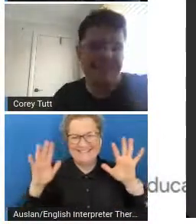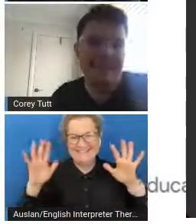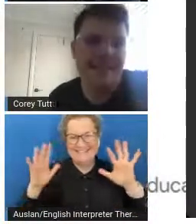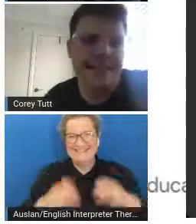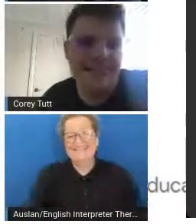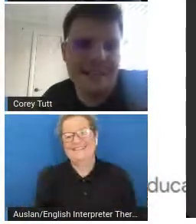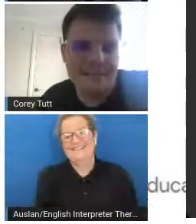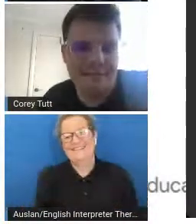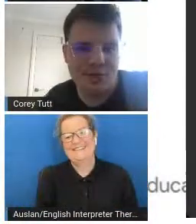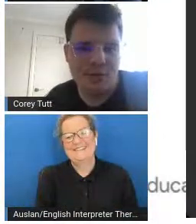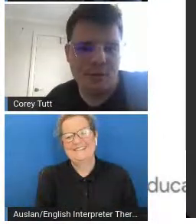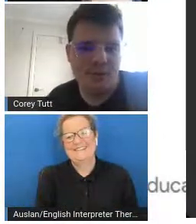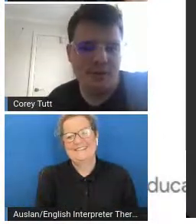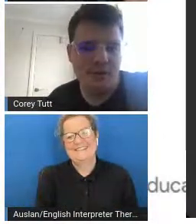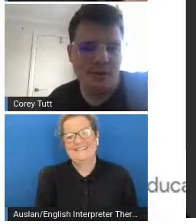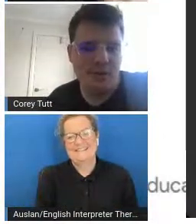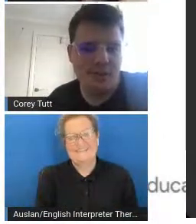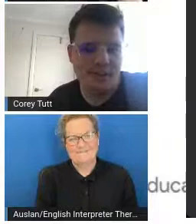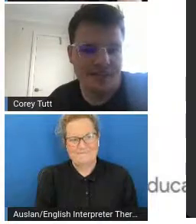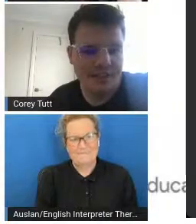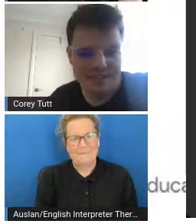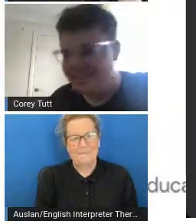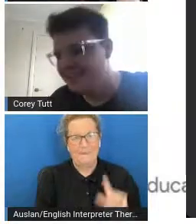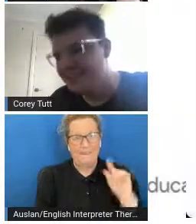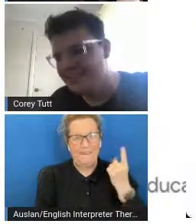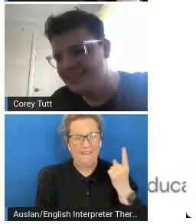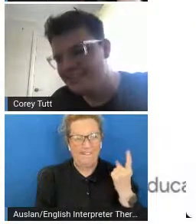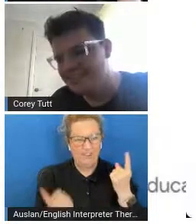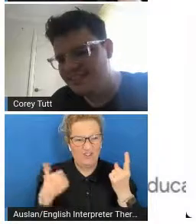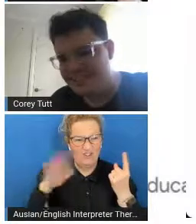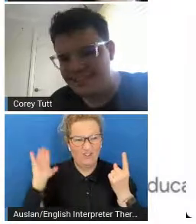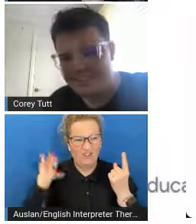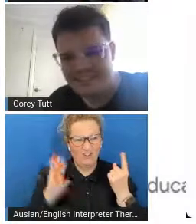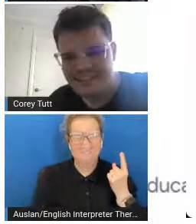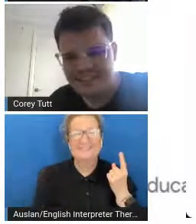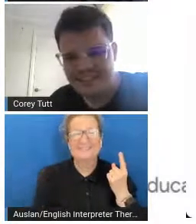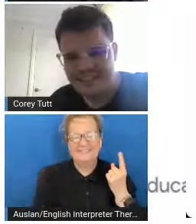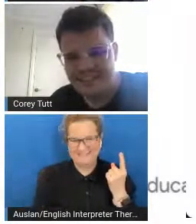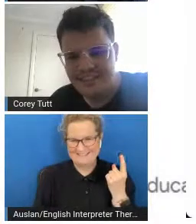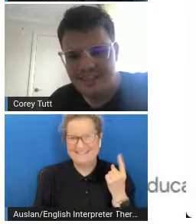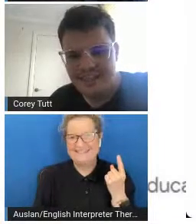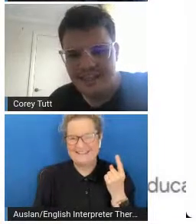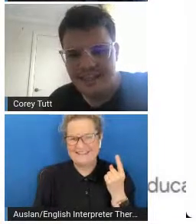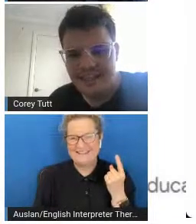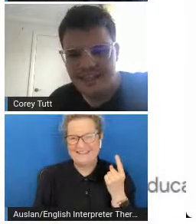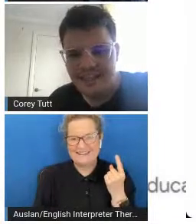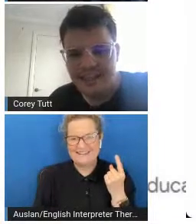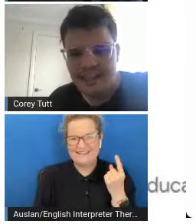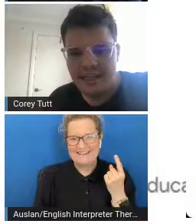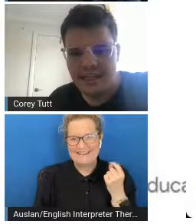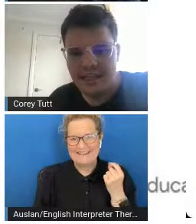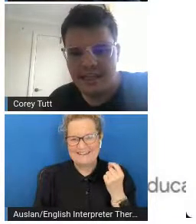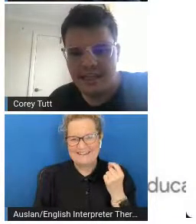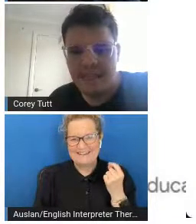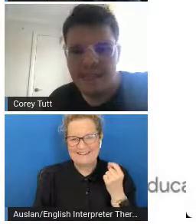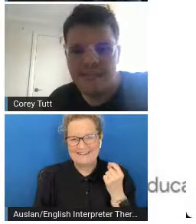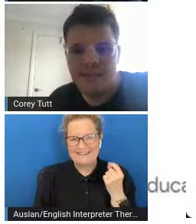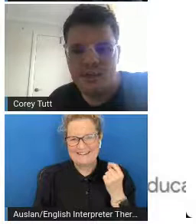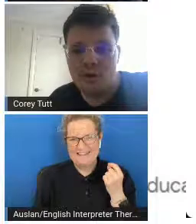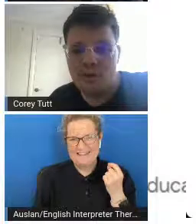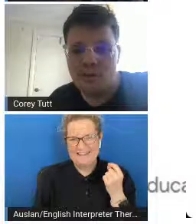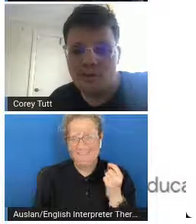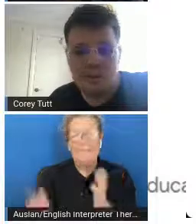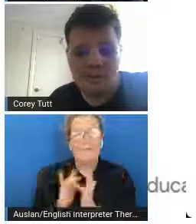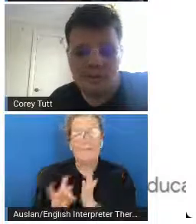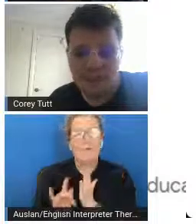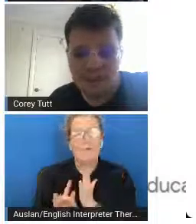She is in. The first one is gone. That's it. So Anna, you I think have been removed from here for not winning again. Here we go again. Anna, if